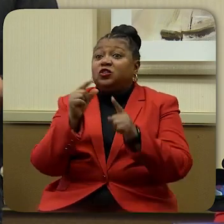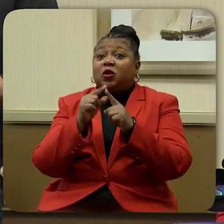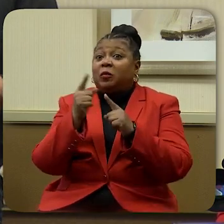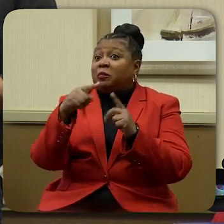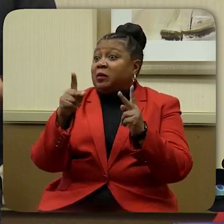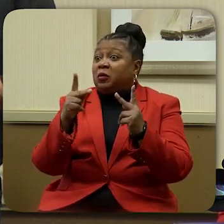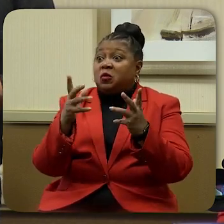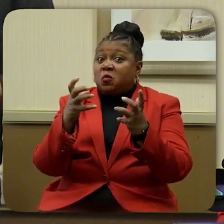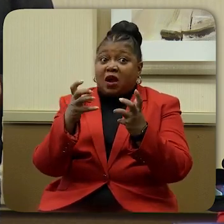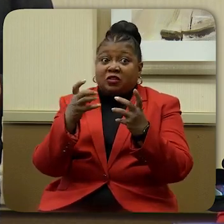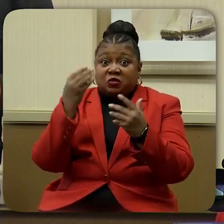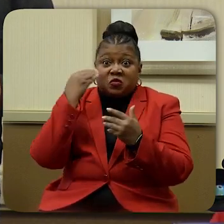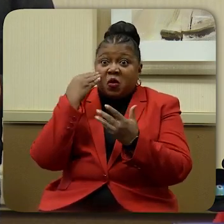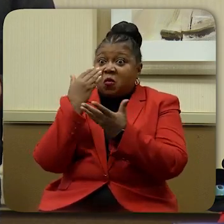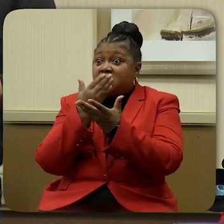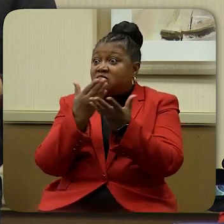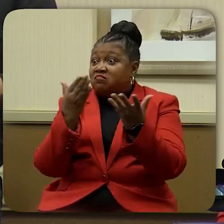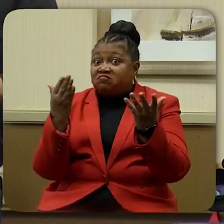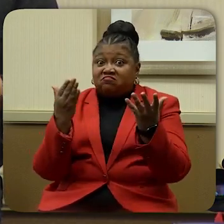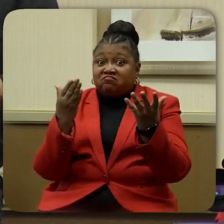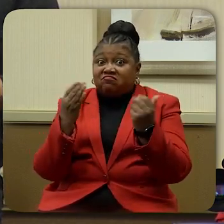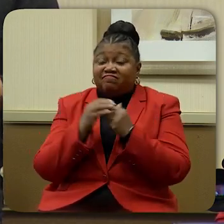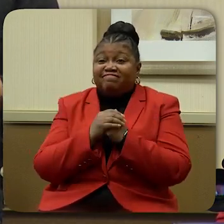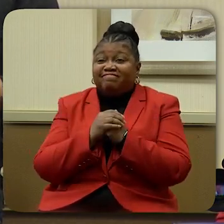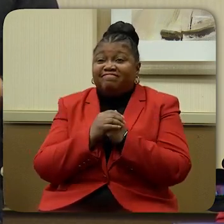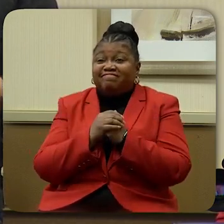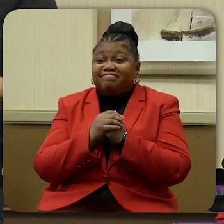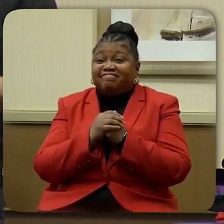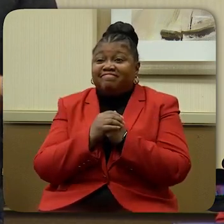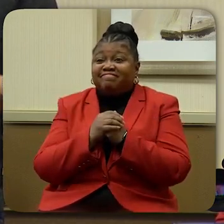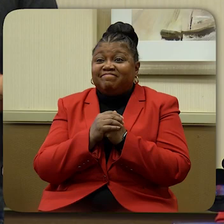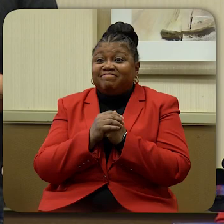that people want to know?